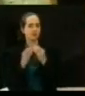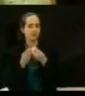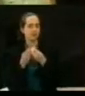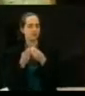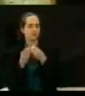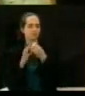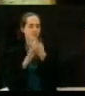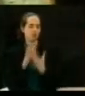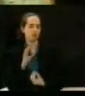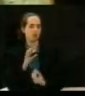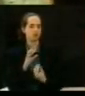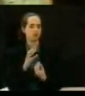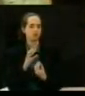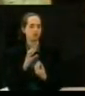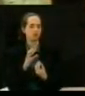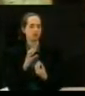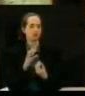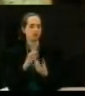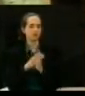insurance.